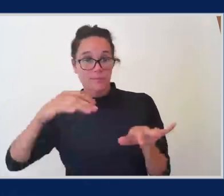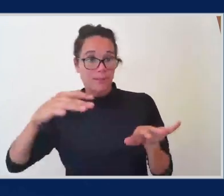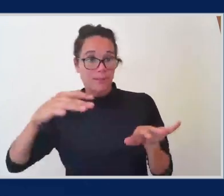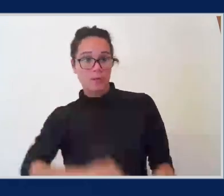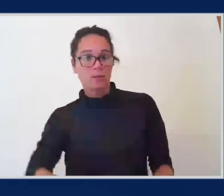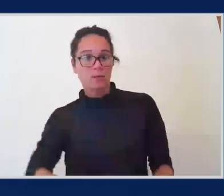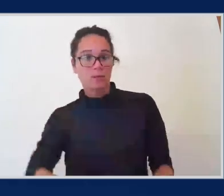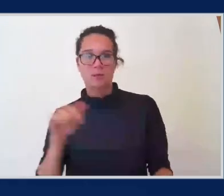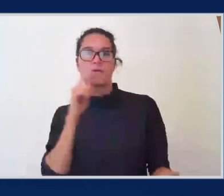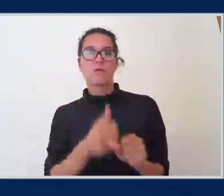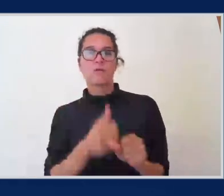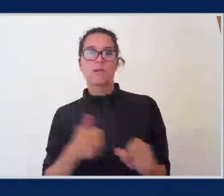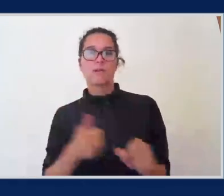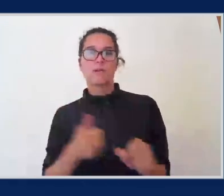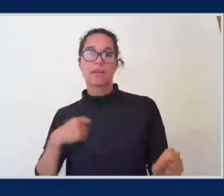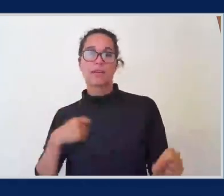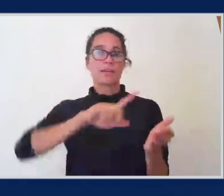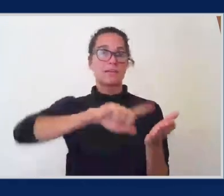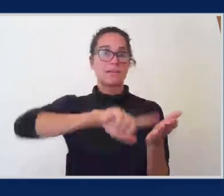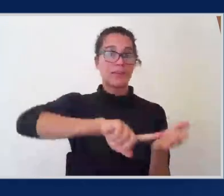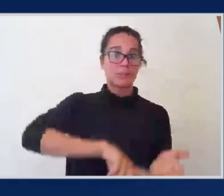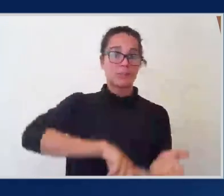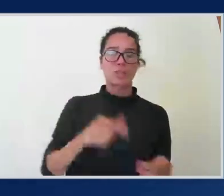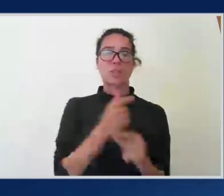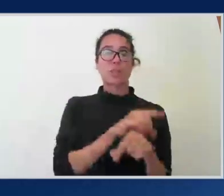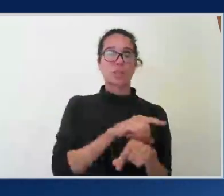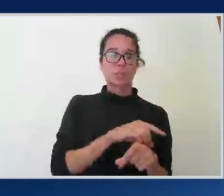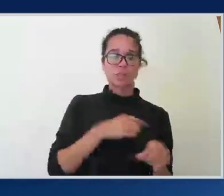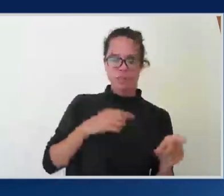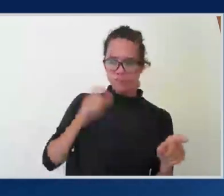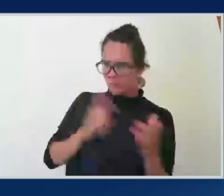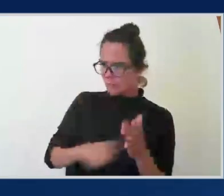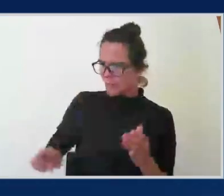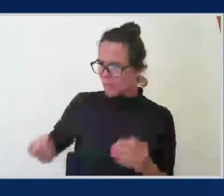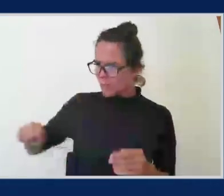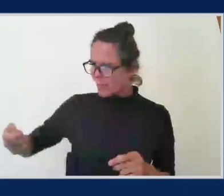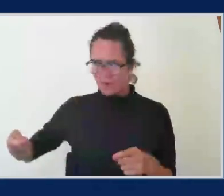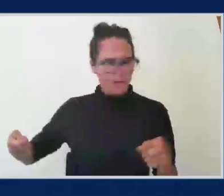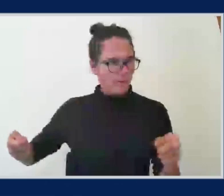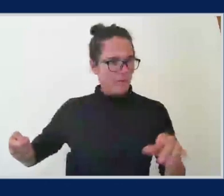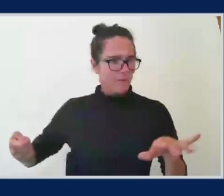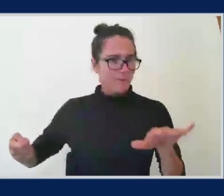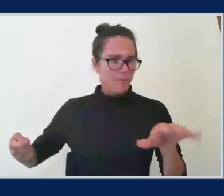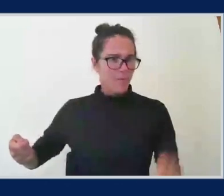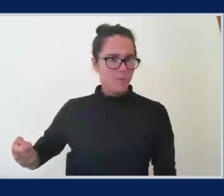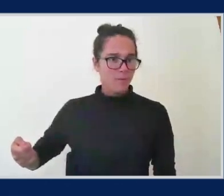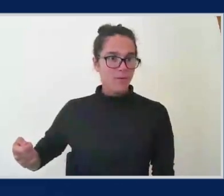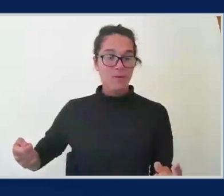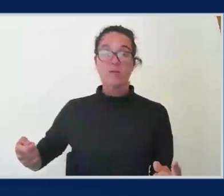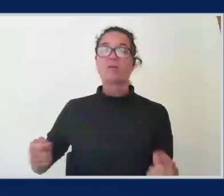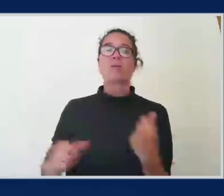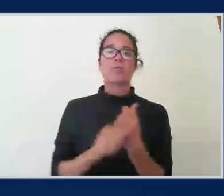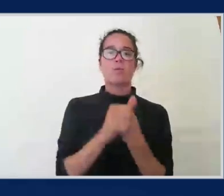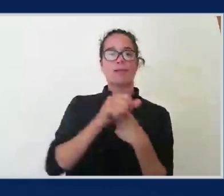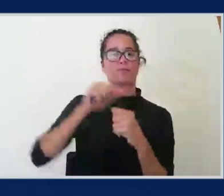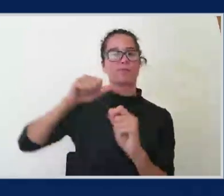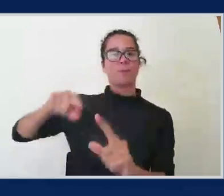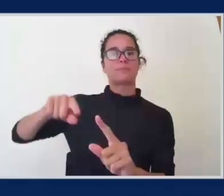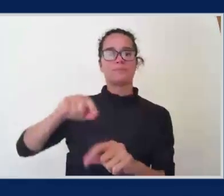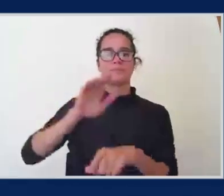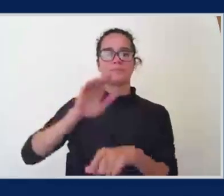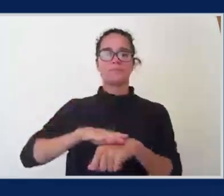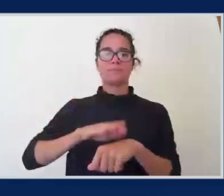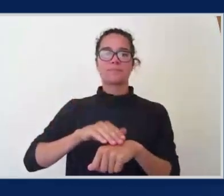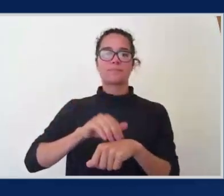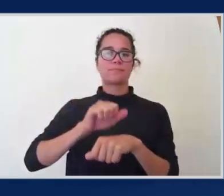detection, Guard Duty sees that as a threat. and that's when you will get an alert for it. Yeah, like the